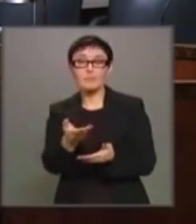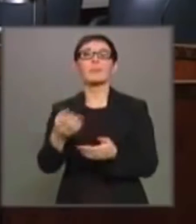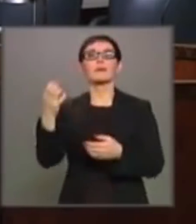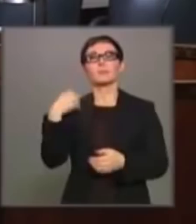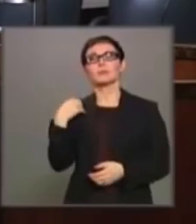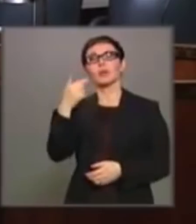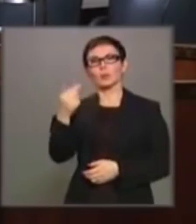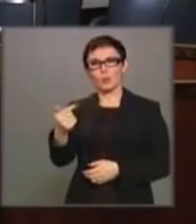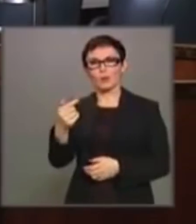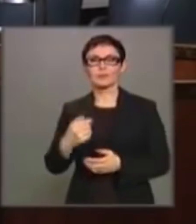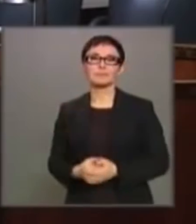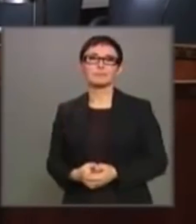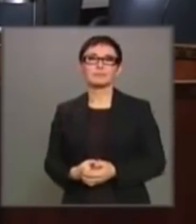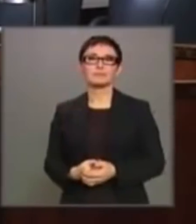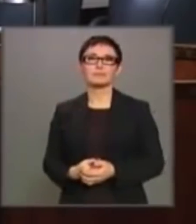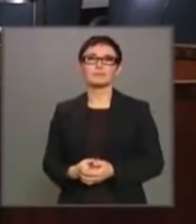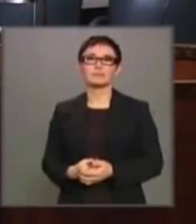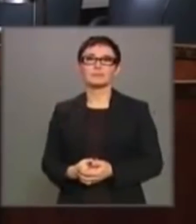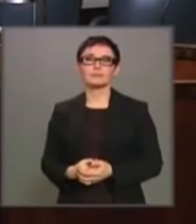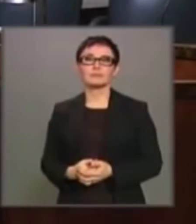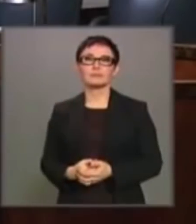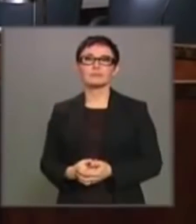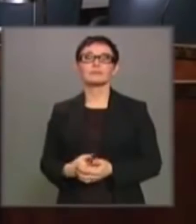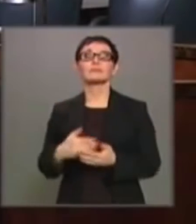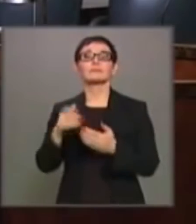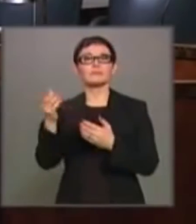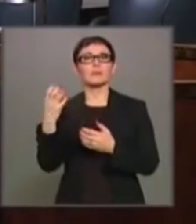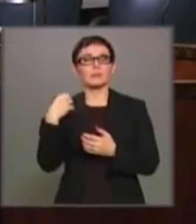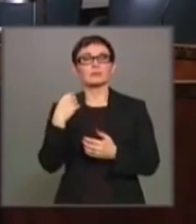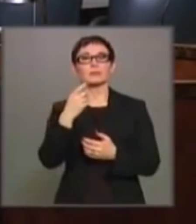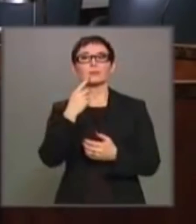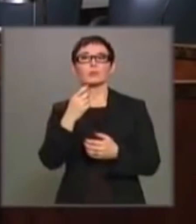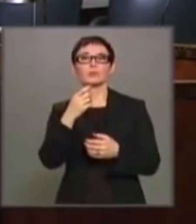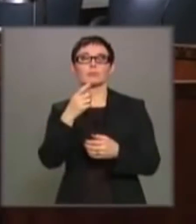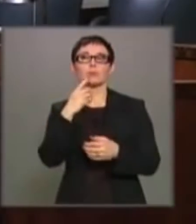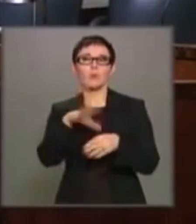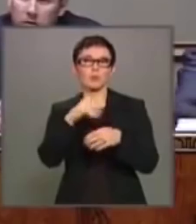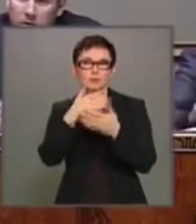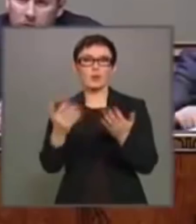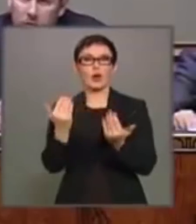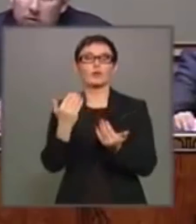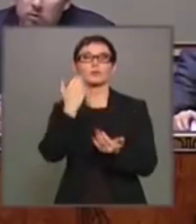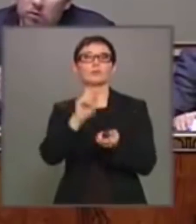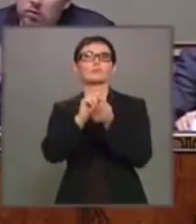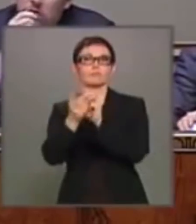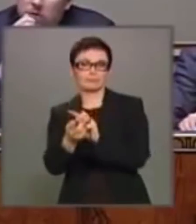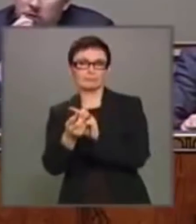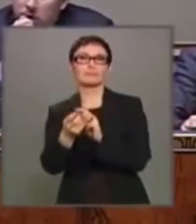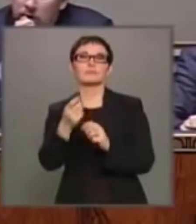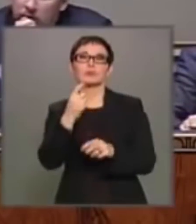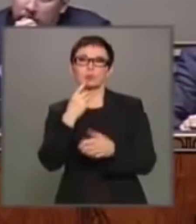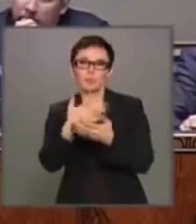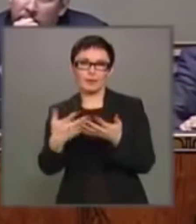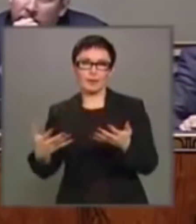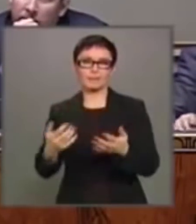cities, because that would allegedly at least cut costs. So, okay, they complain that it costs too much money, whatever. It is a